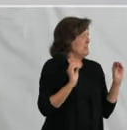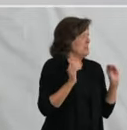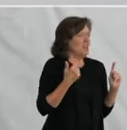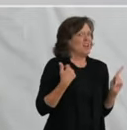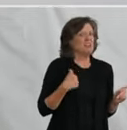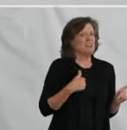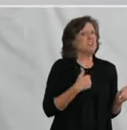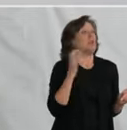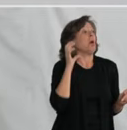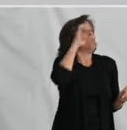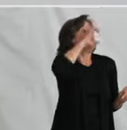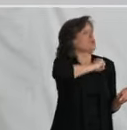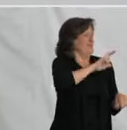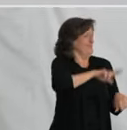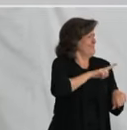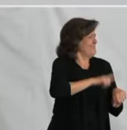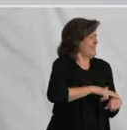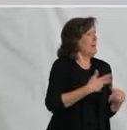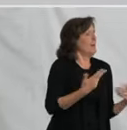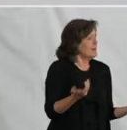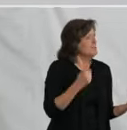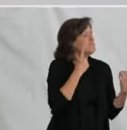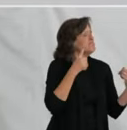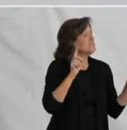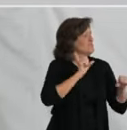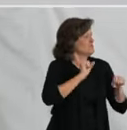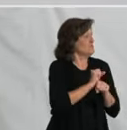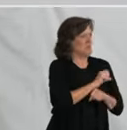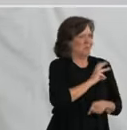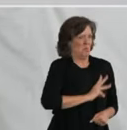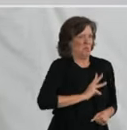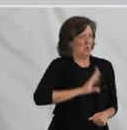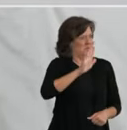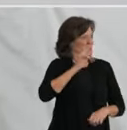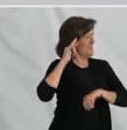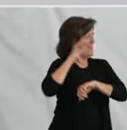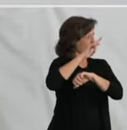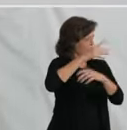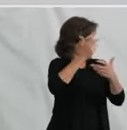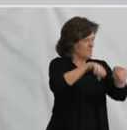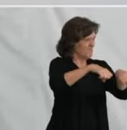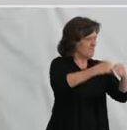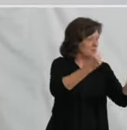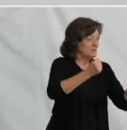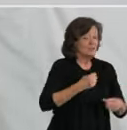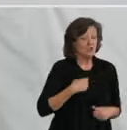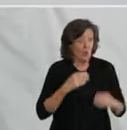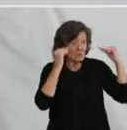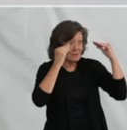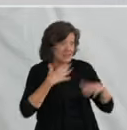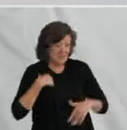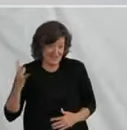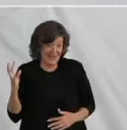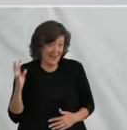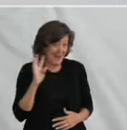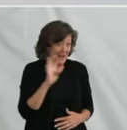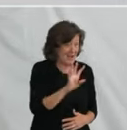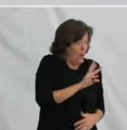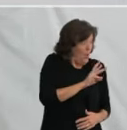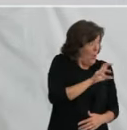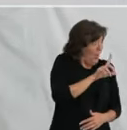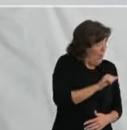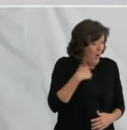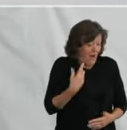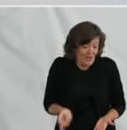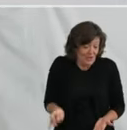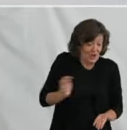Wonder Woman's jet with a rock. So just as the teachers arrived, Wally jumped up off the ground going, I